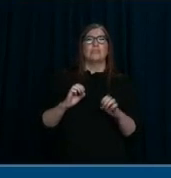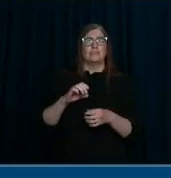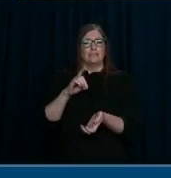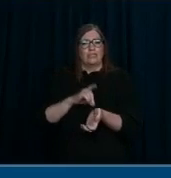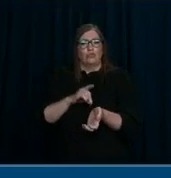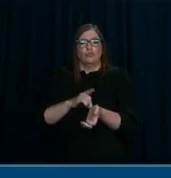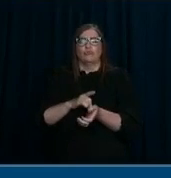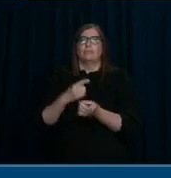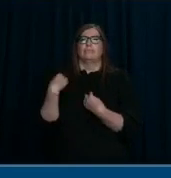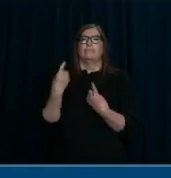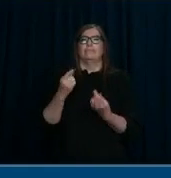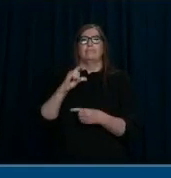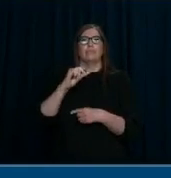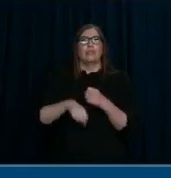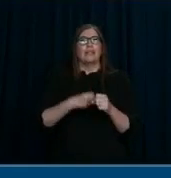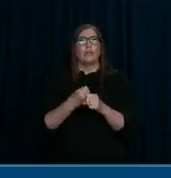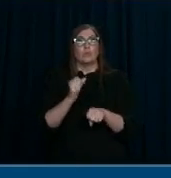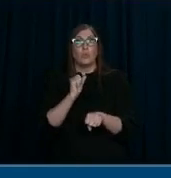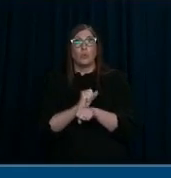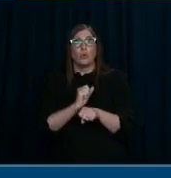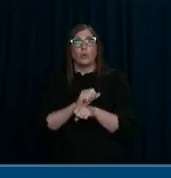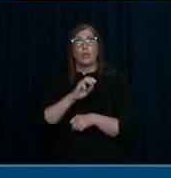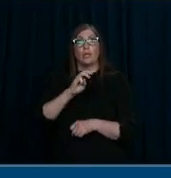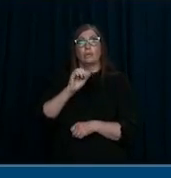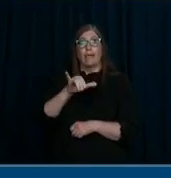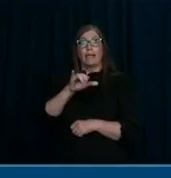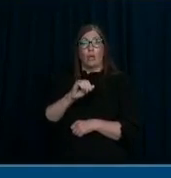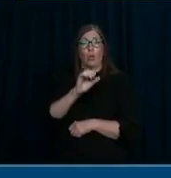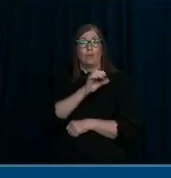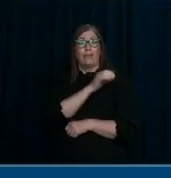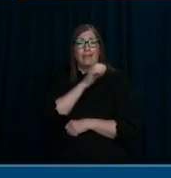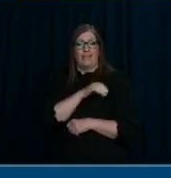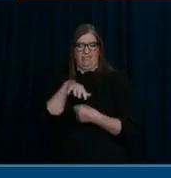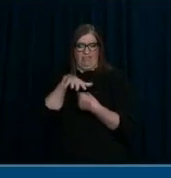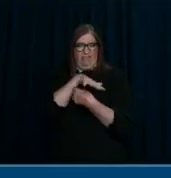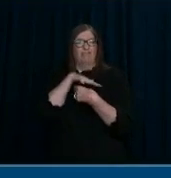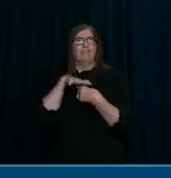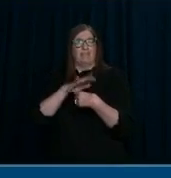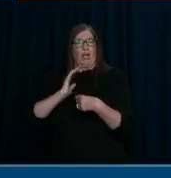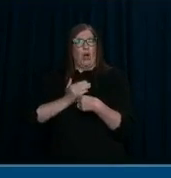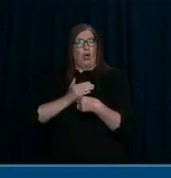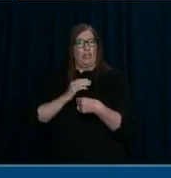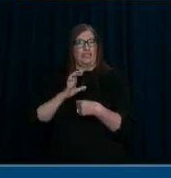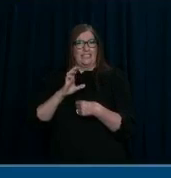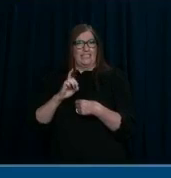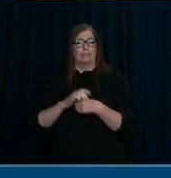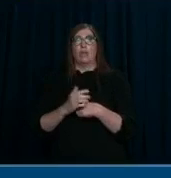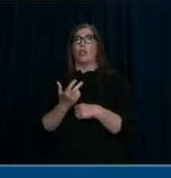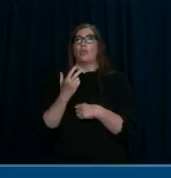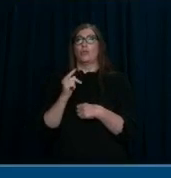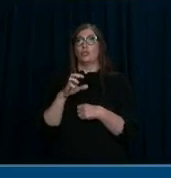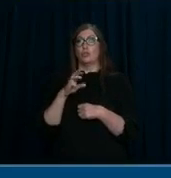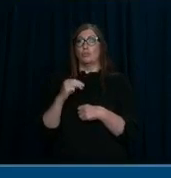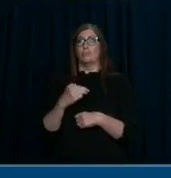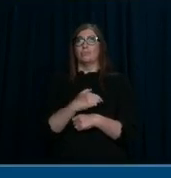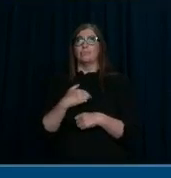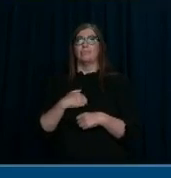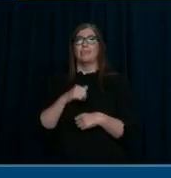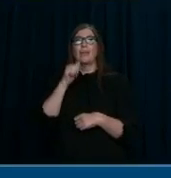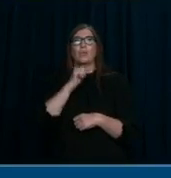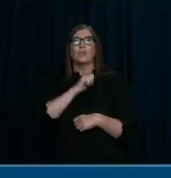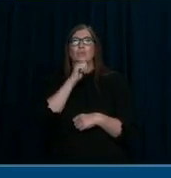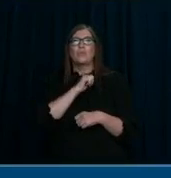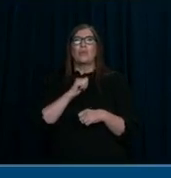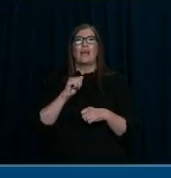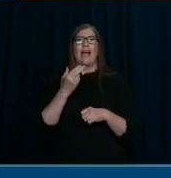years, and I work currently at the Mayo Clinic right in the heart of our district. I'm also a 3-term member of the Arizona House of